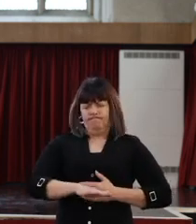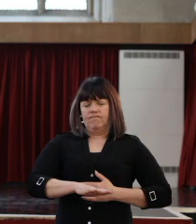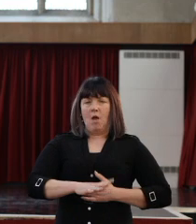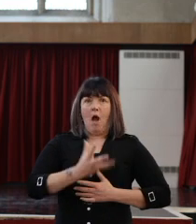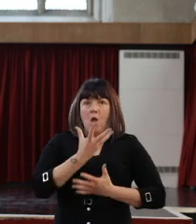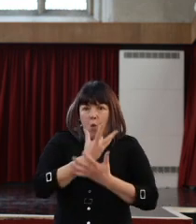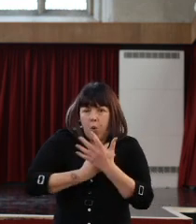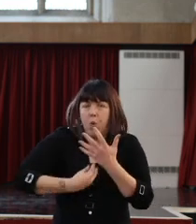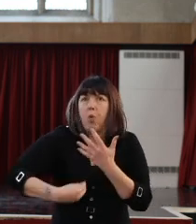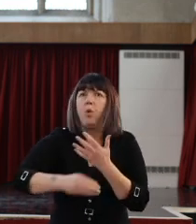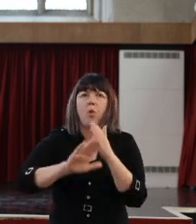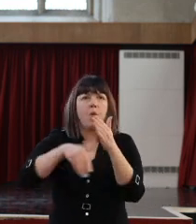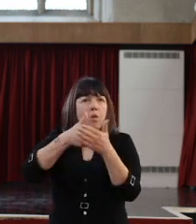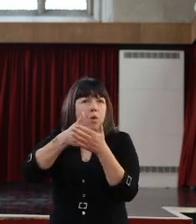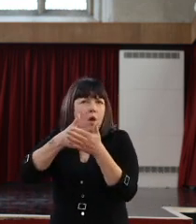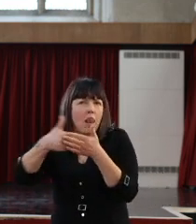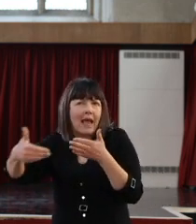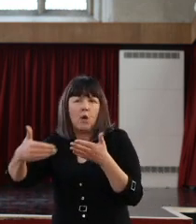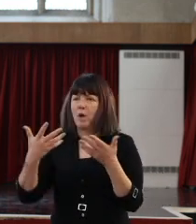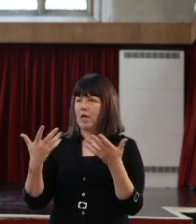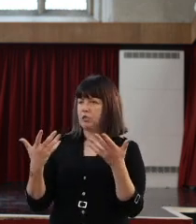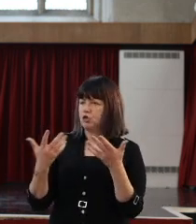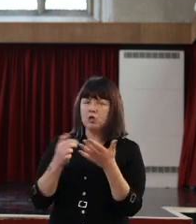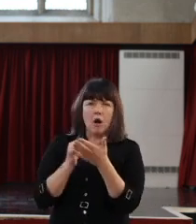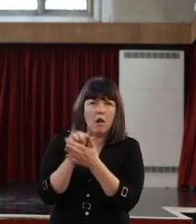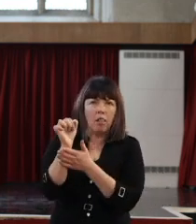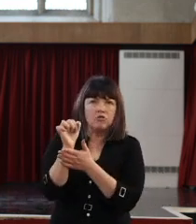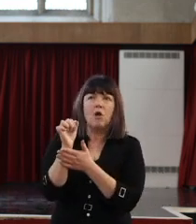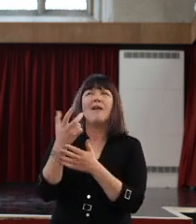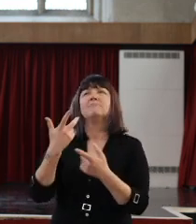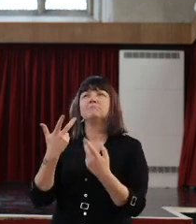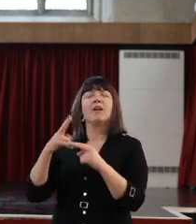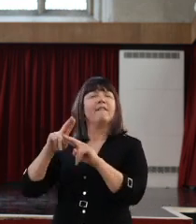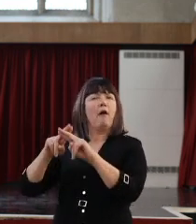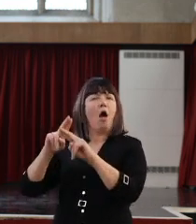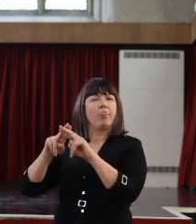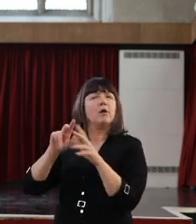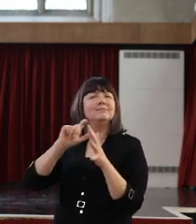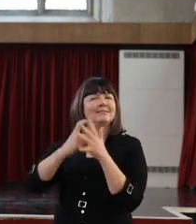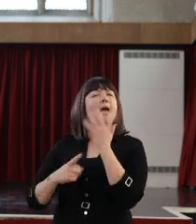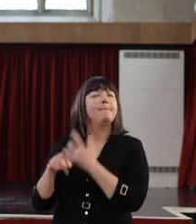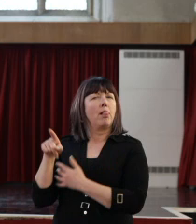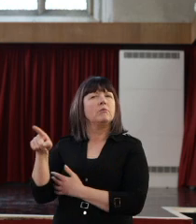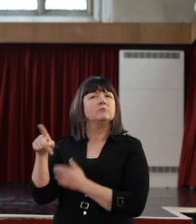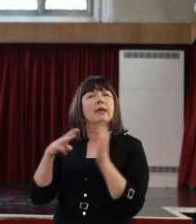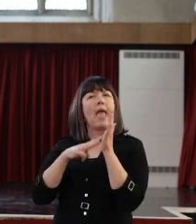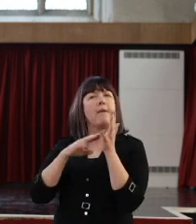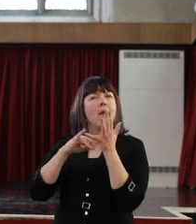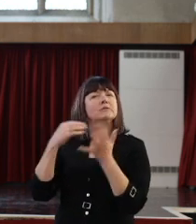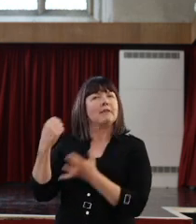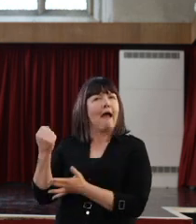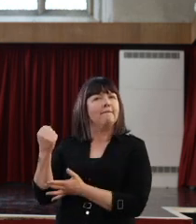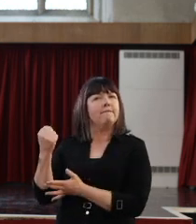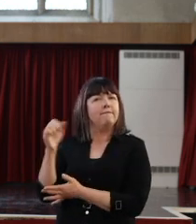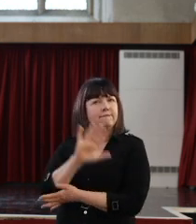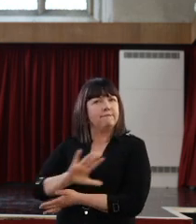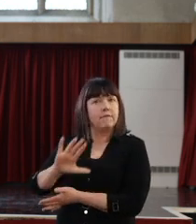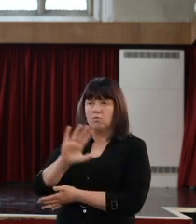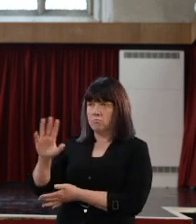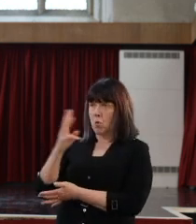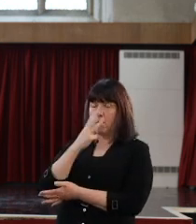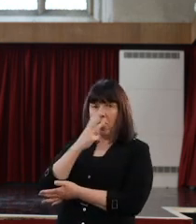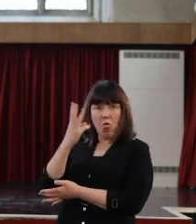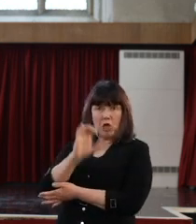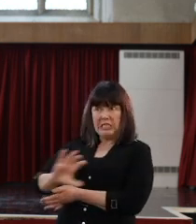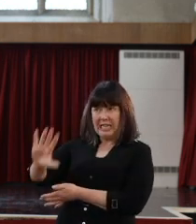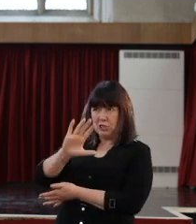dad was disabled. He had multiple sclerosis. Despite only being in his 30s, he looked around 70 and was wheelchair bound, and my mum